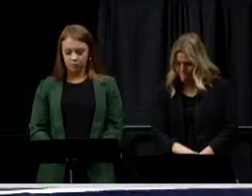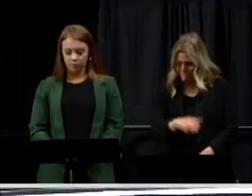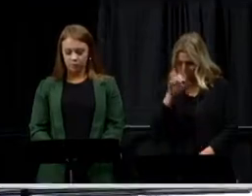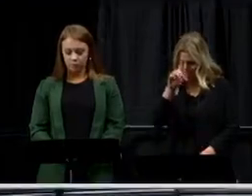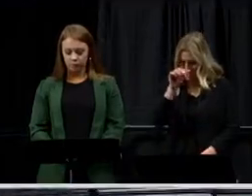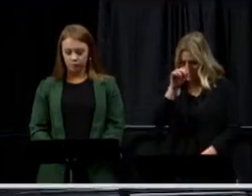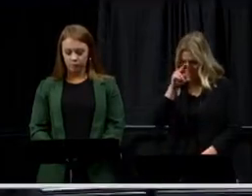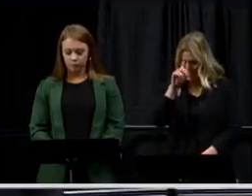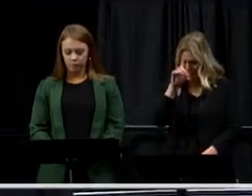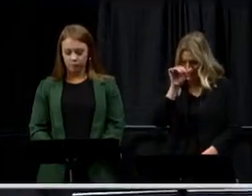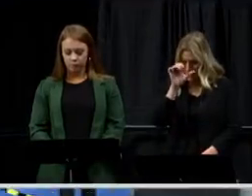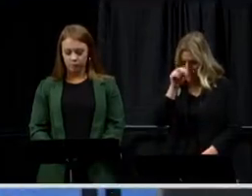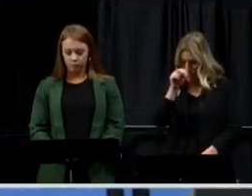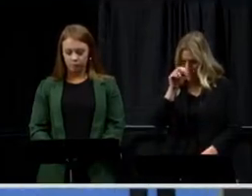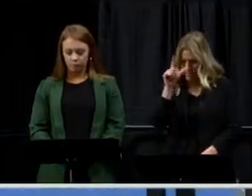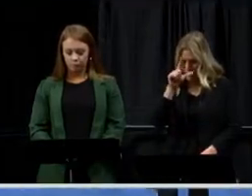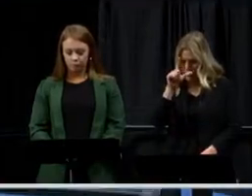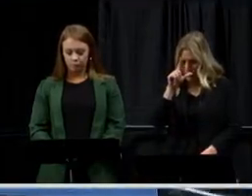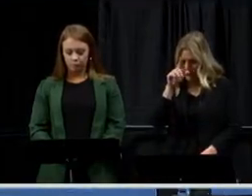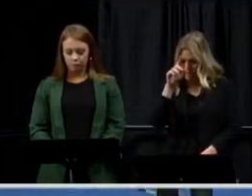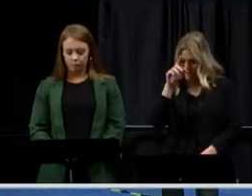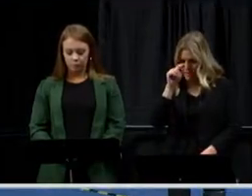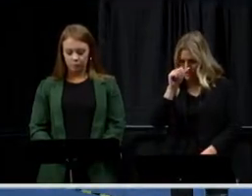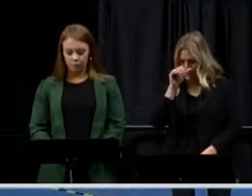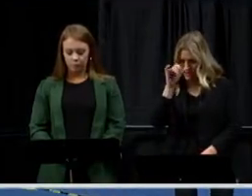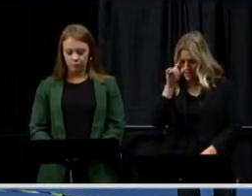Dadrin Brad Lee Taylor.